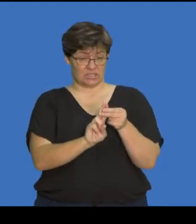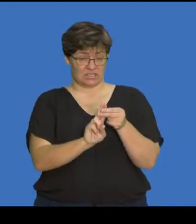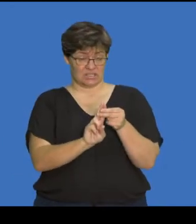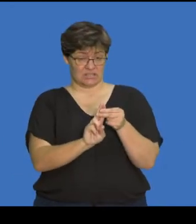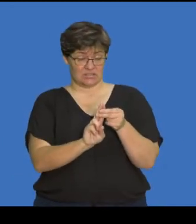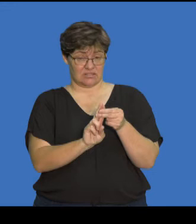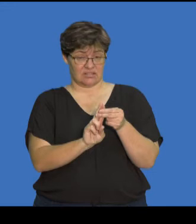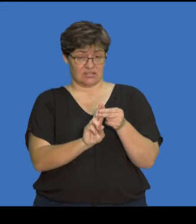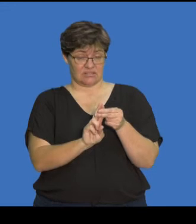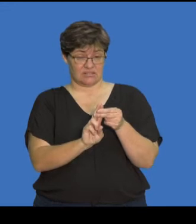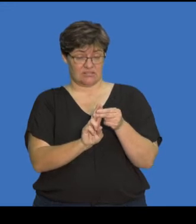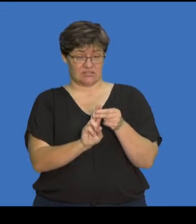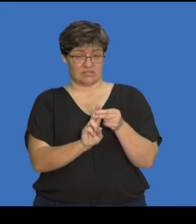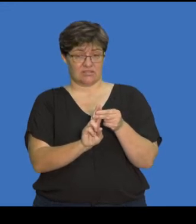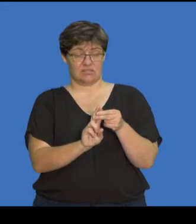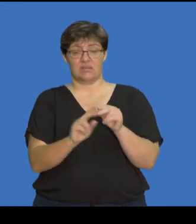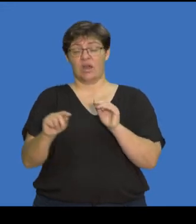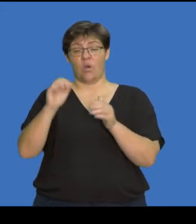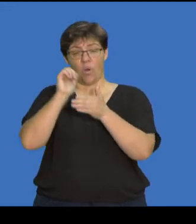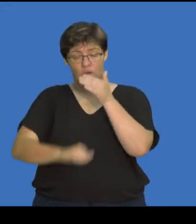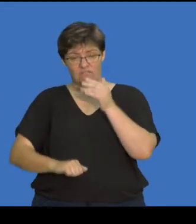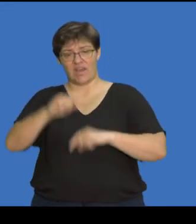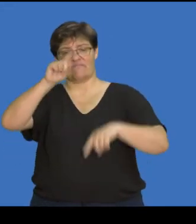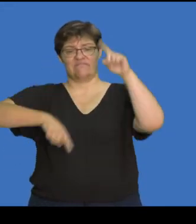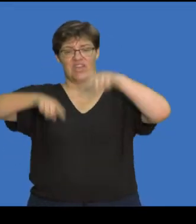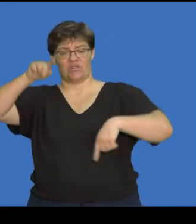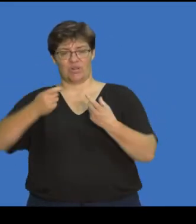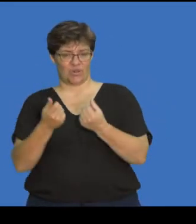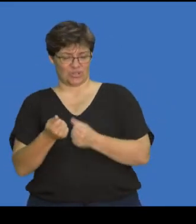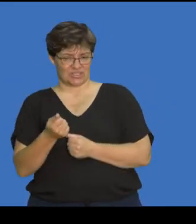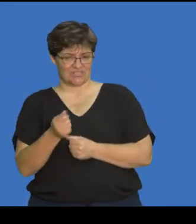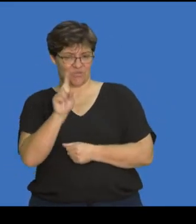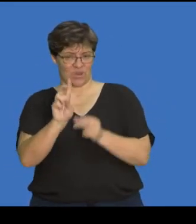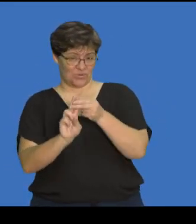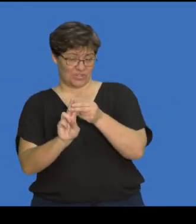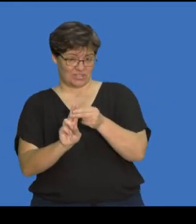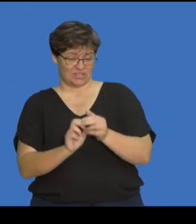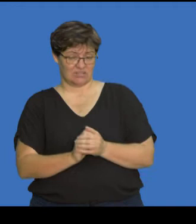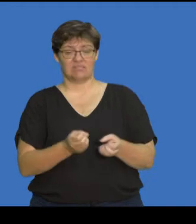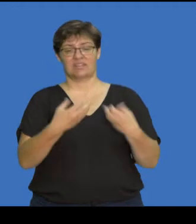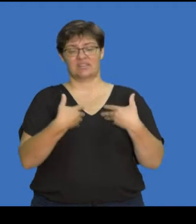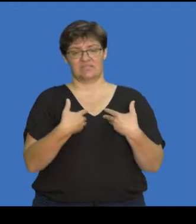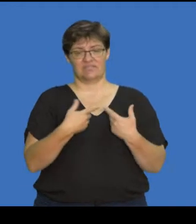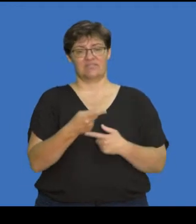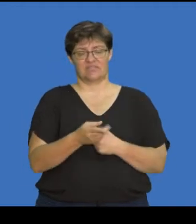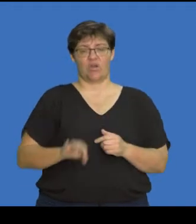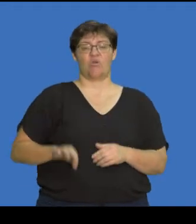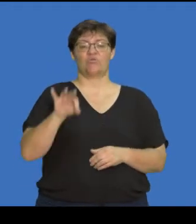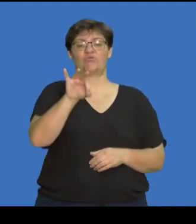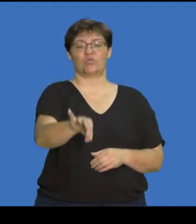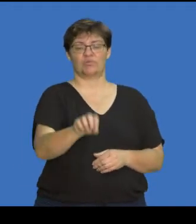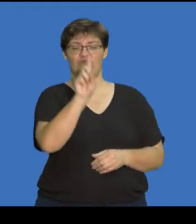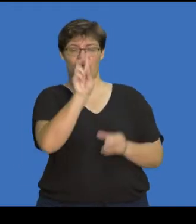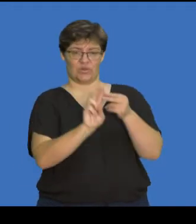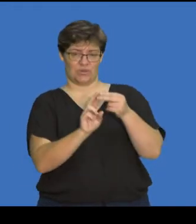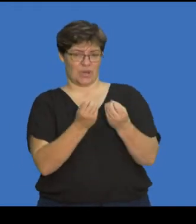your selling price per unit minus your variable cost per unit gave you your contribution per unit.